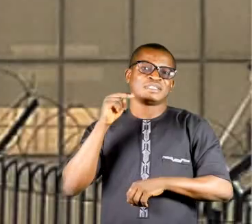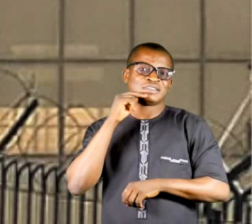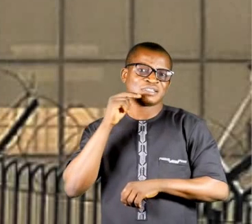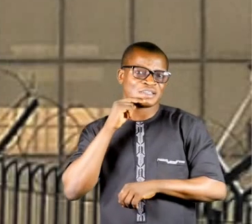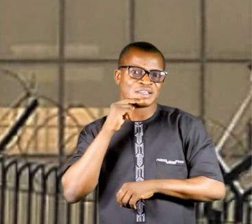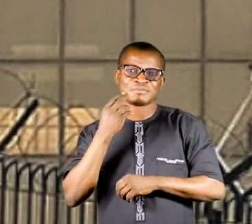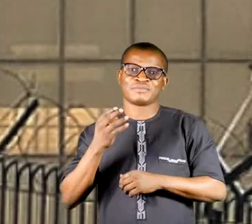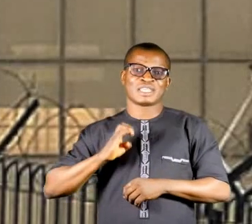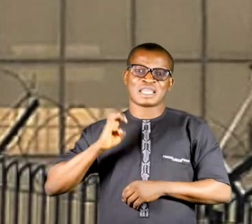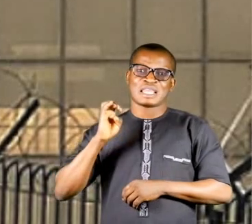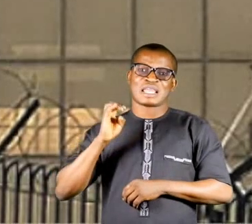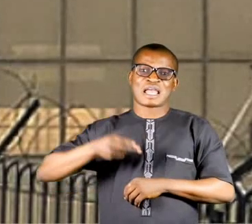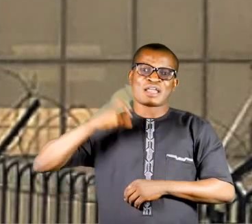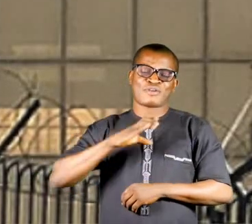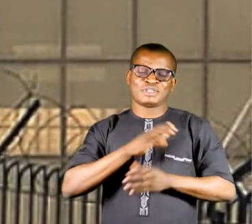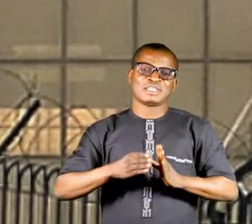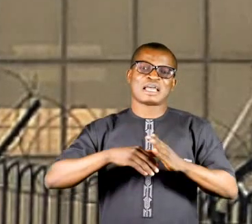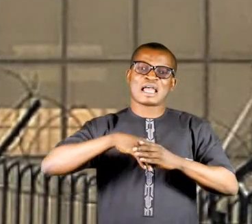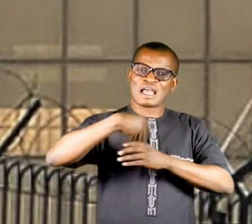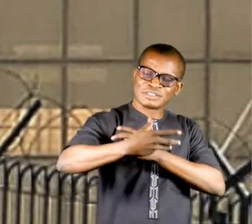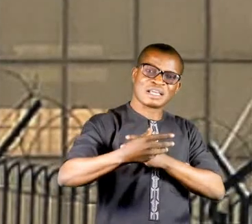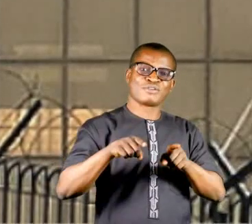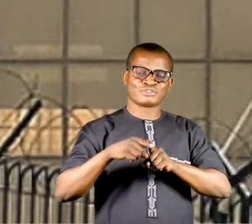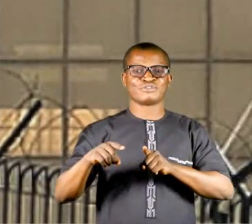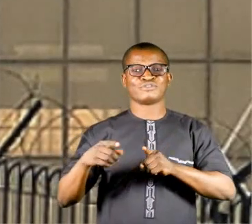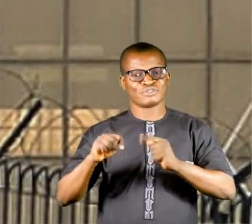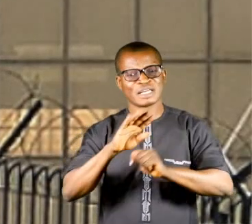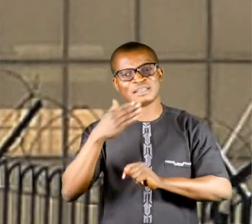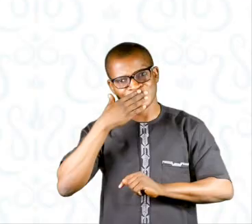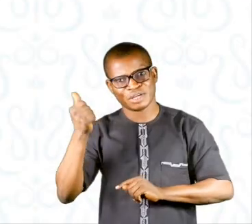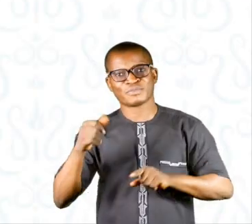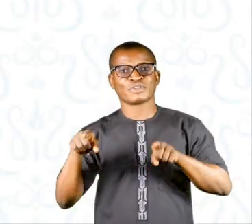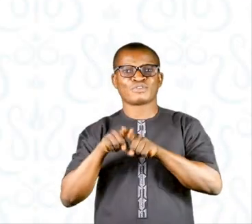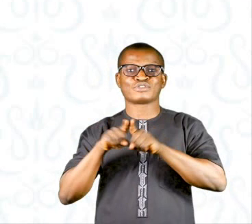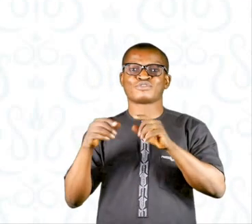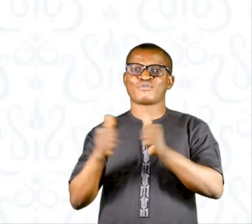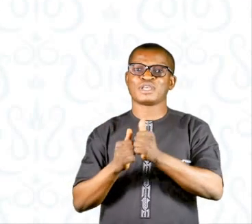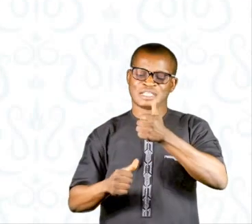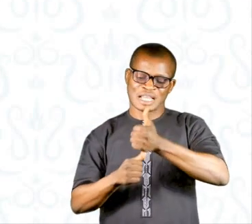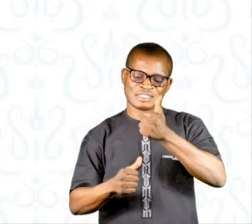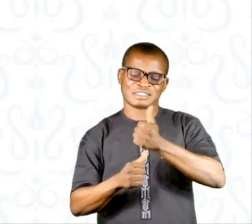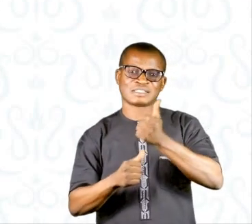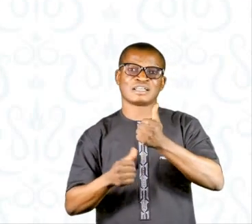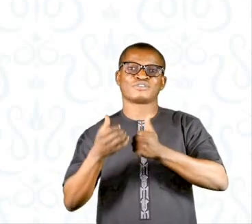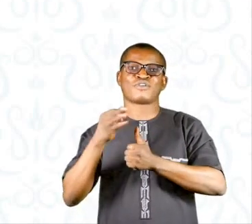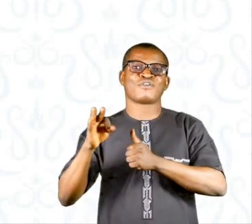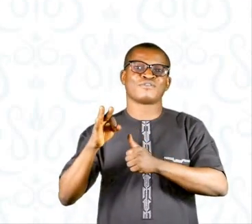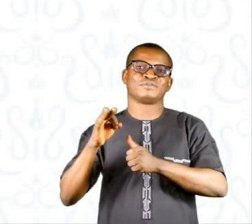abroad also did their bit, and everyone came through. Also, with the